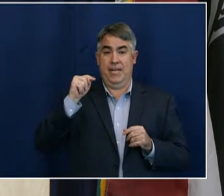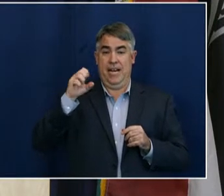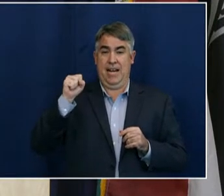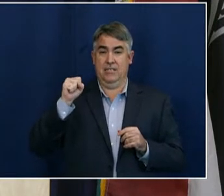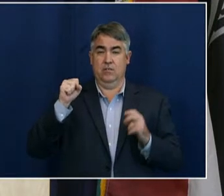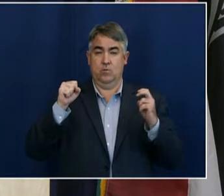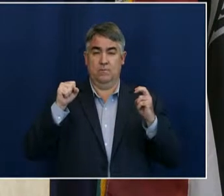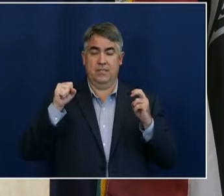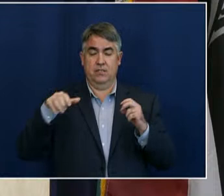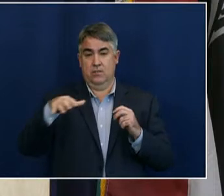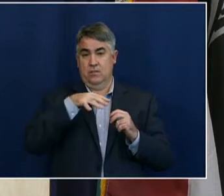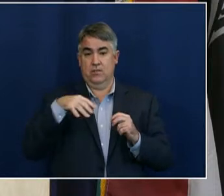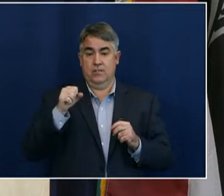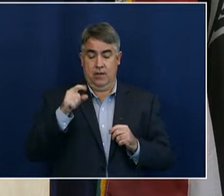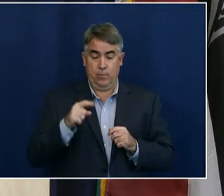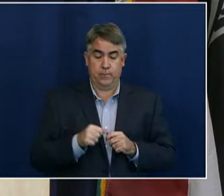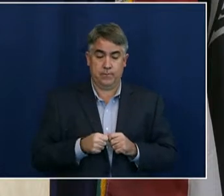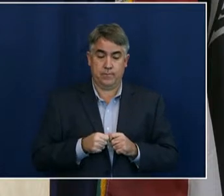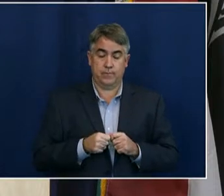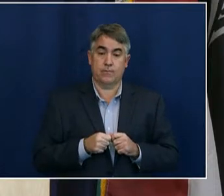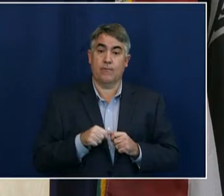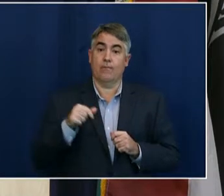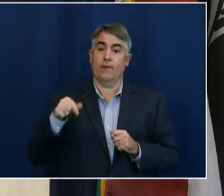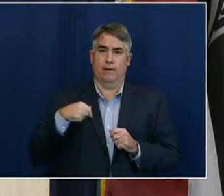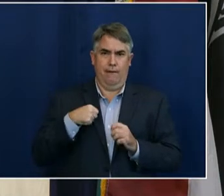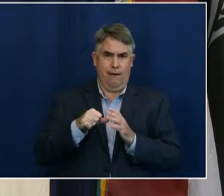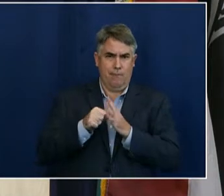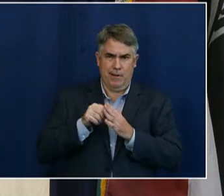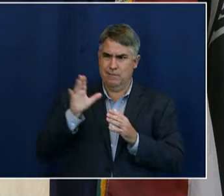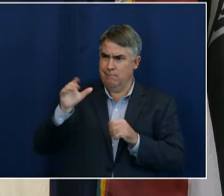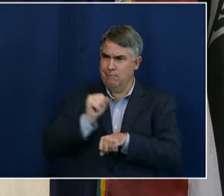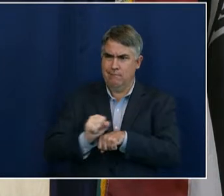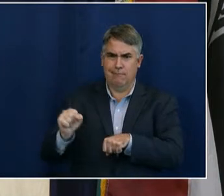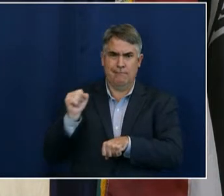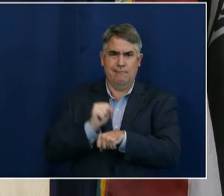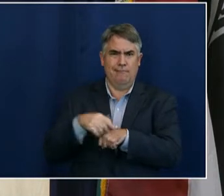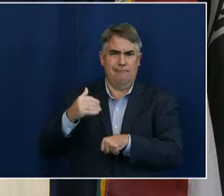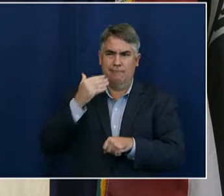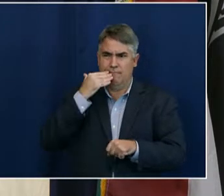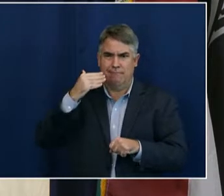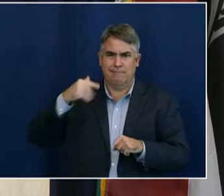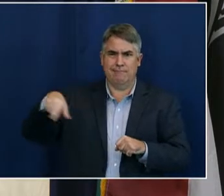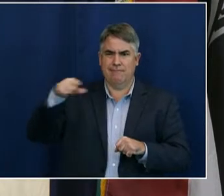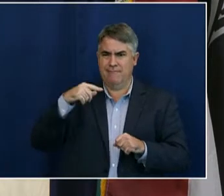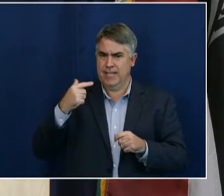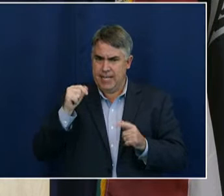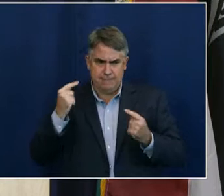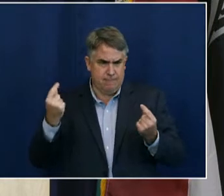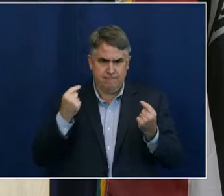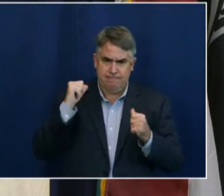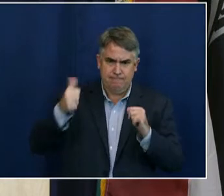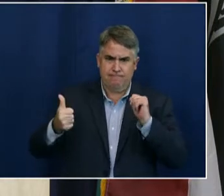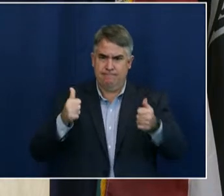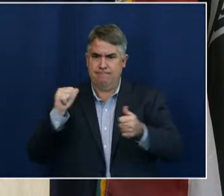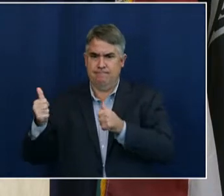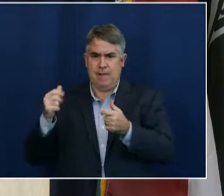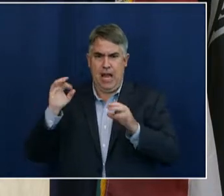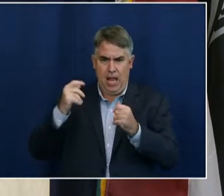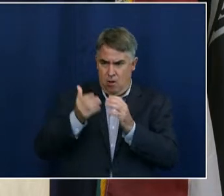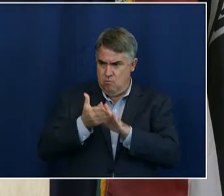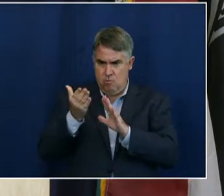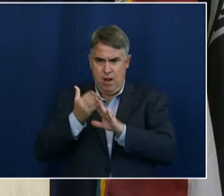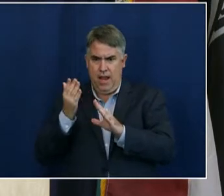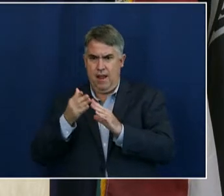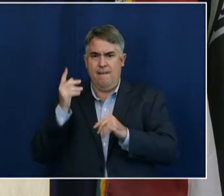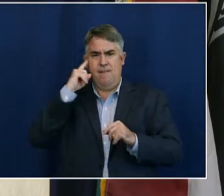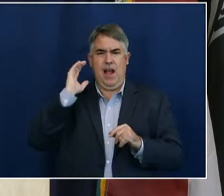Transit System, what that agency has done in COVID, continuing to provide help and assistance and the availability of transit to our essential